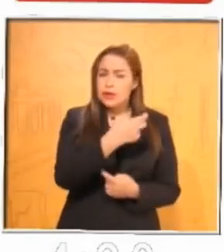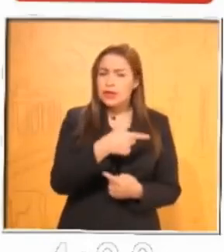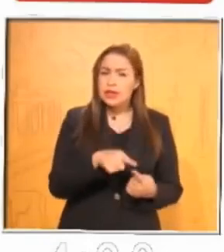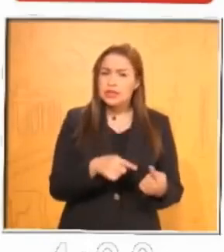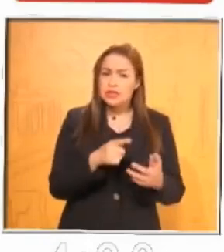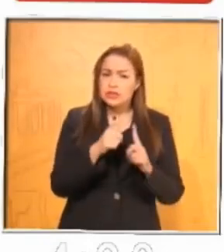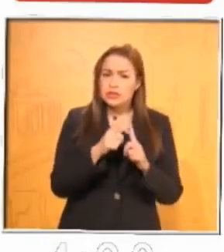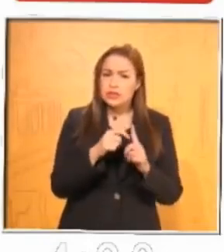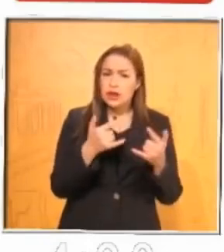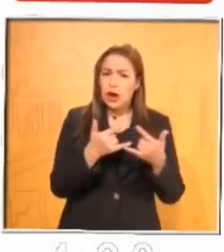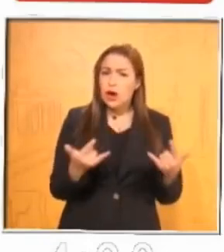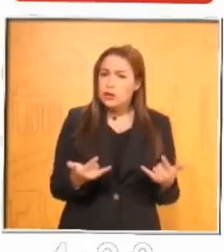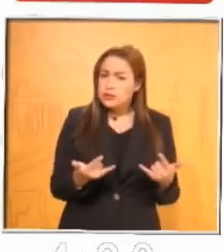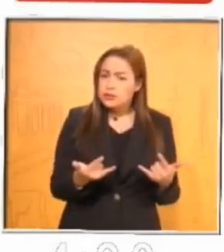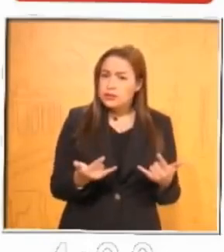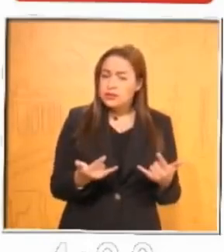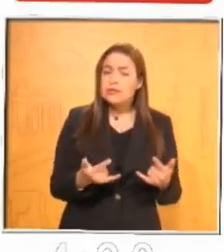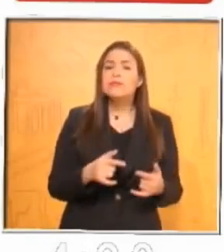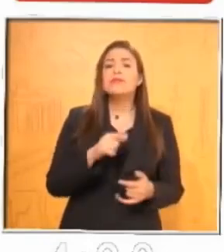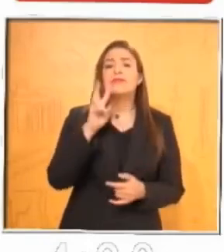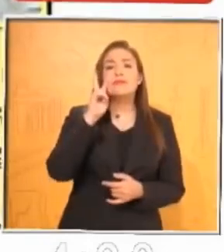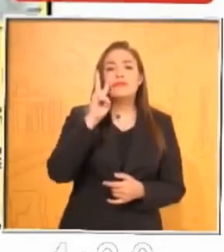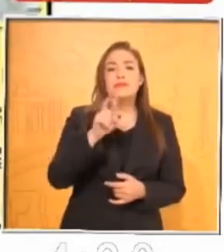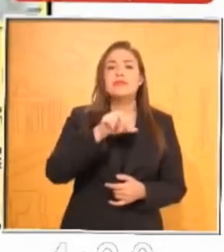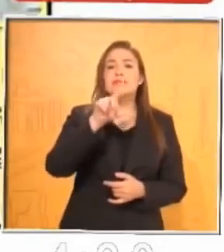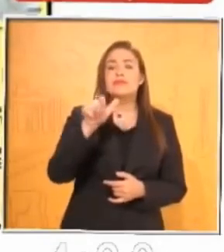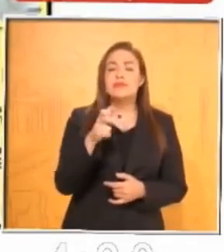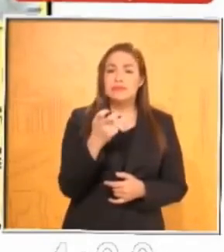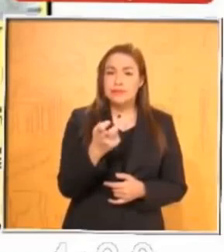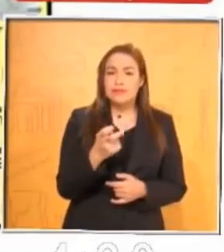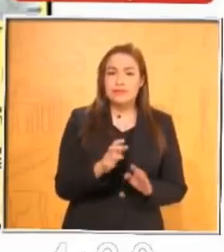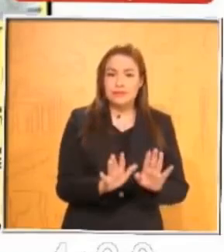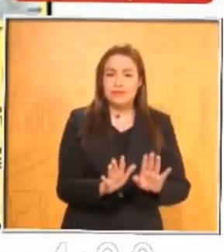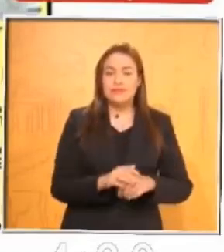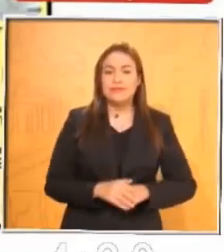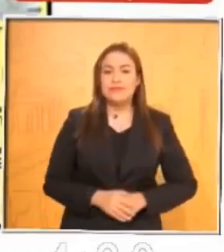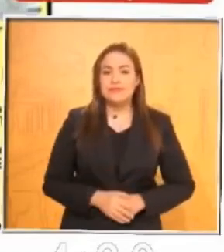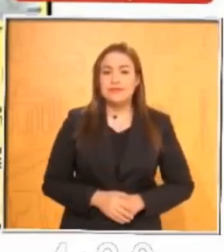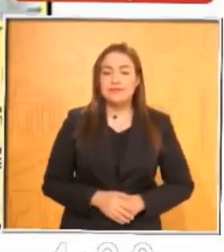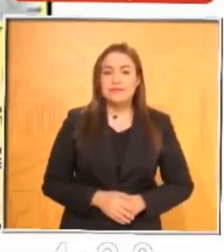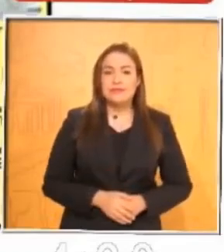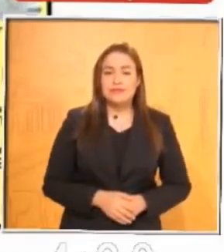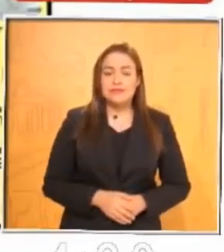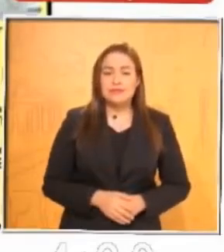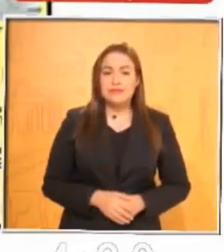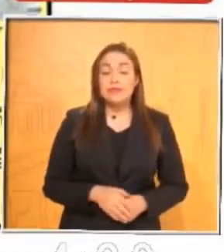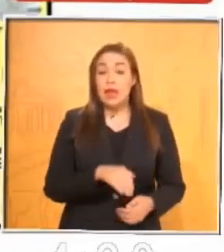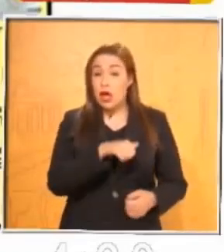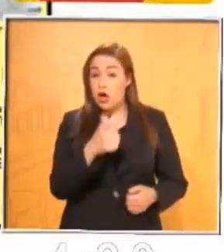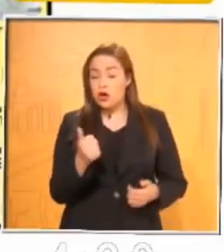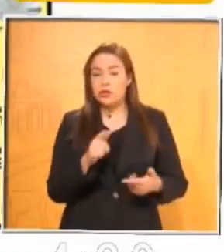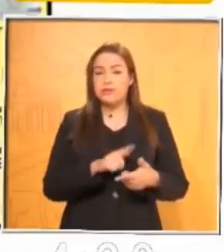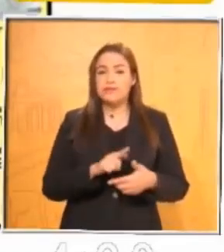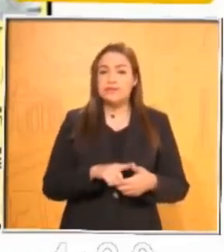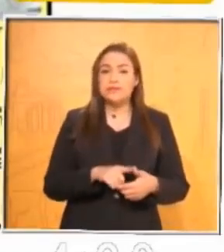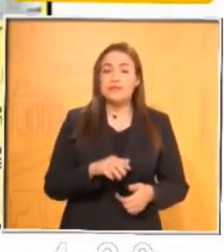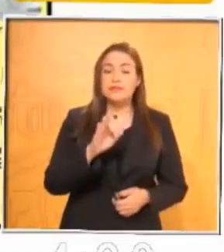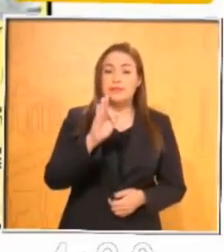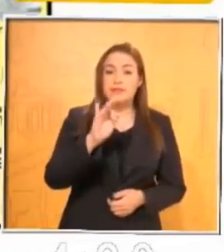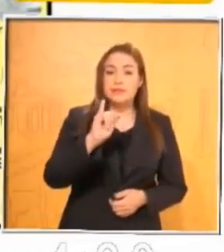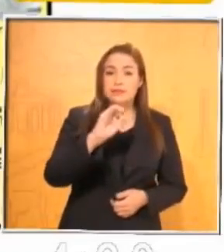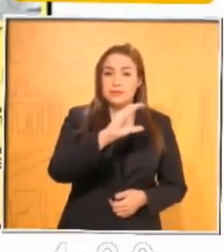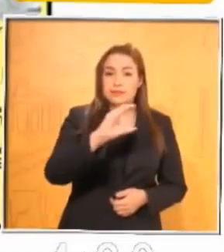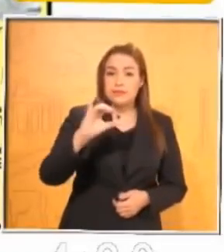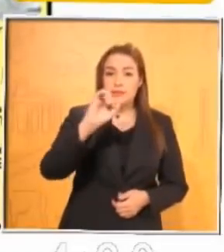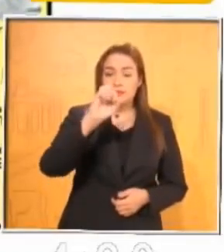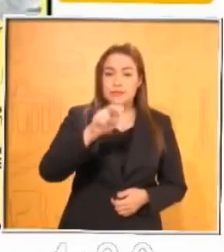the name of this comic later. Now we have nonfiction. Comics have proven